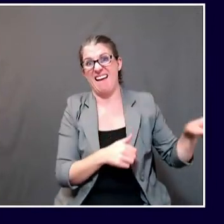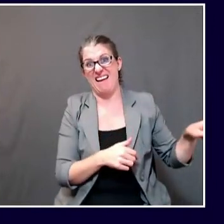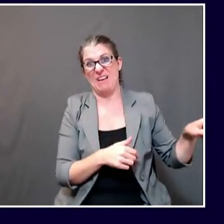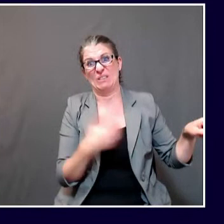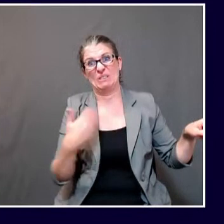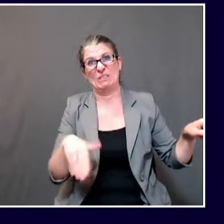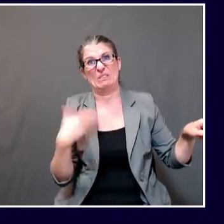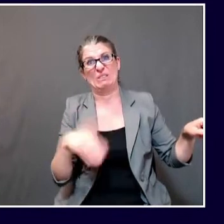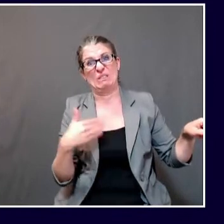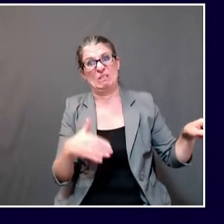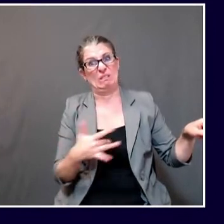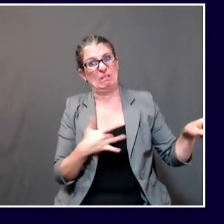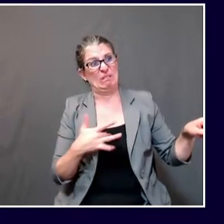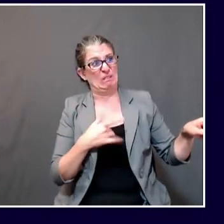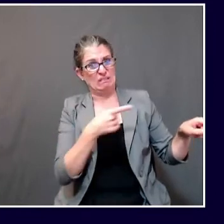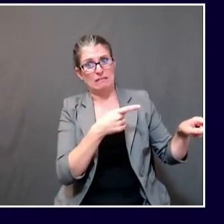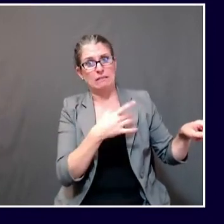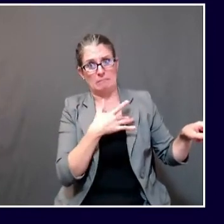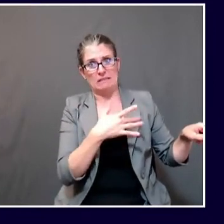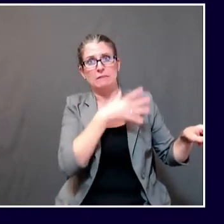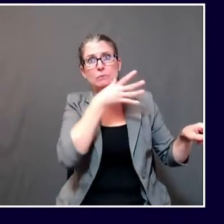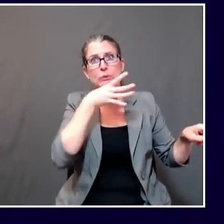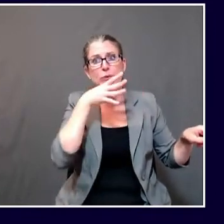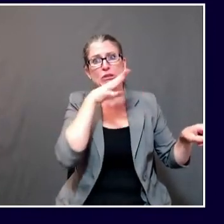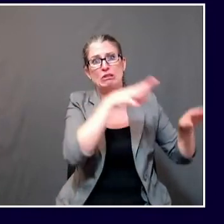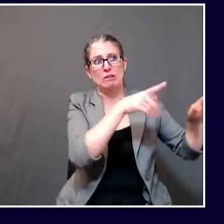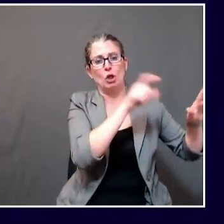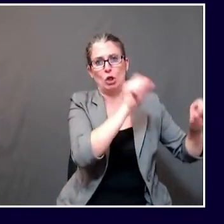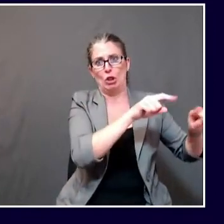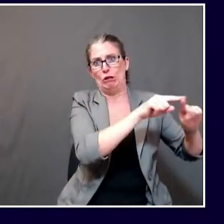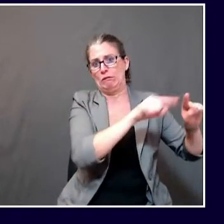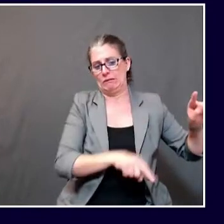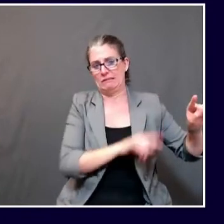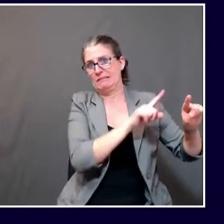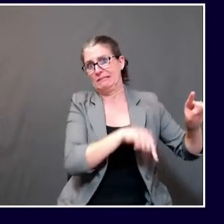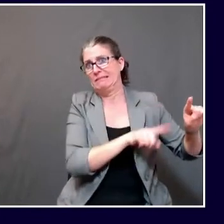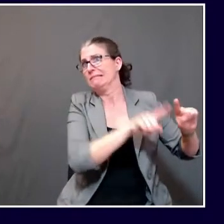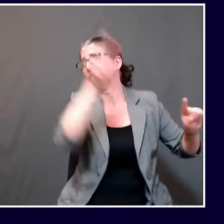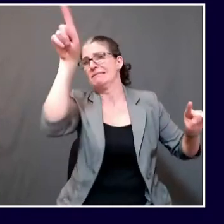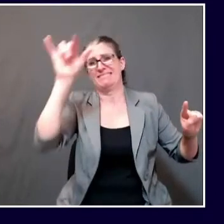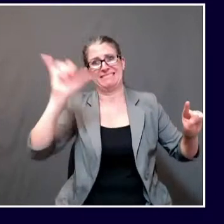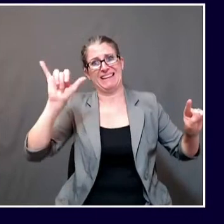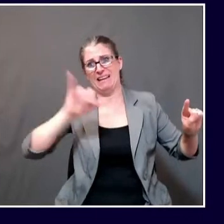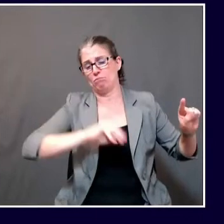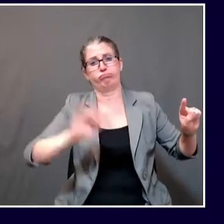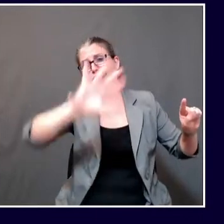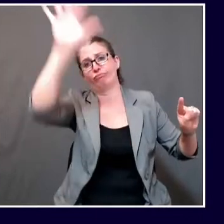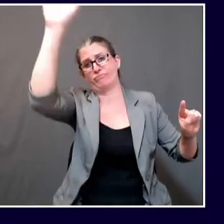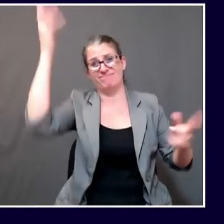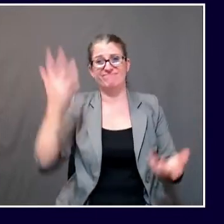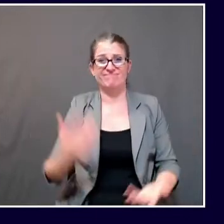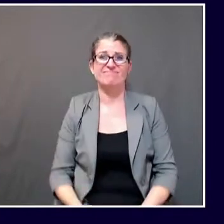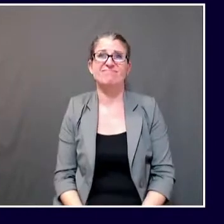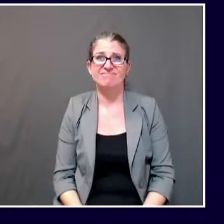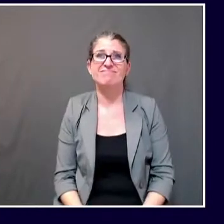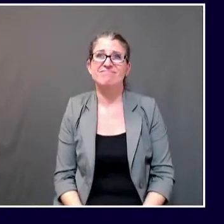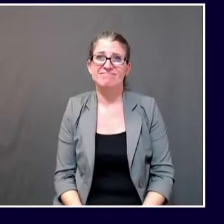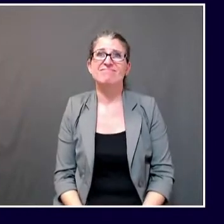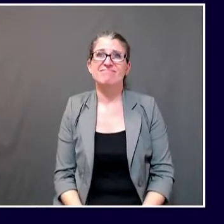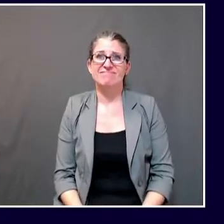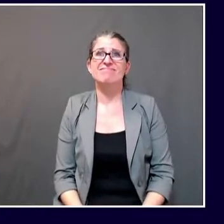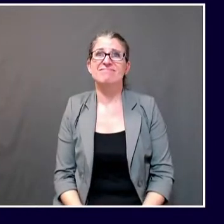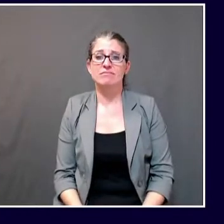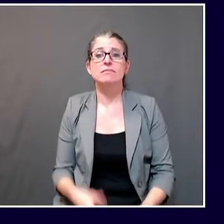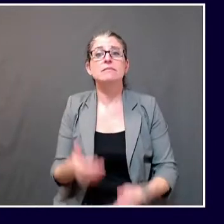That was the last question for the afternoon. Secretary Dunlap, you've already got your mask back on, but I'd like to give you the last chance to offer any